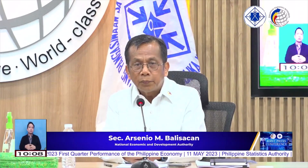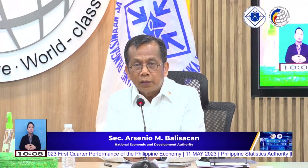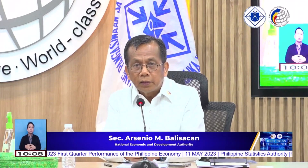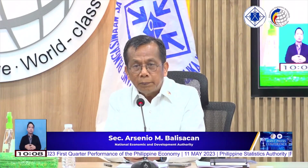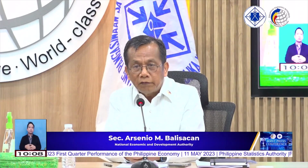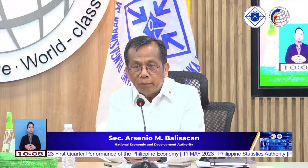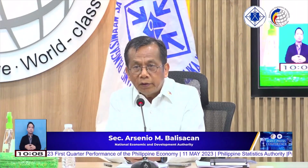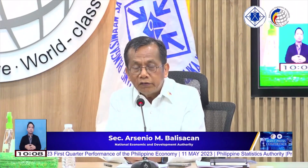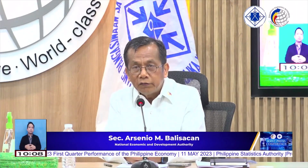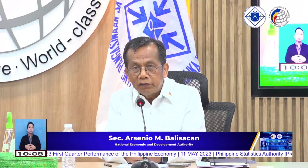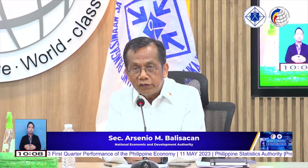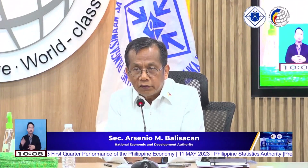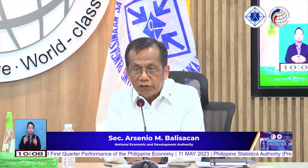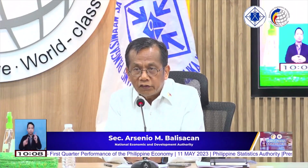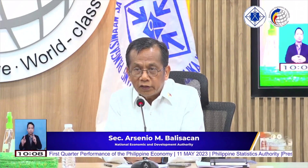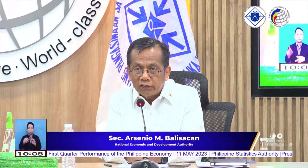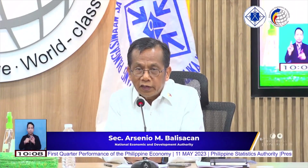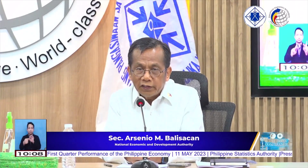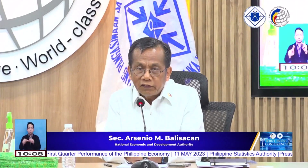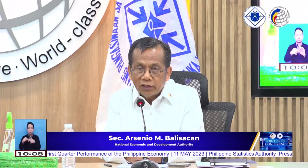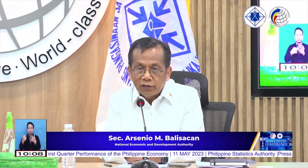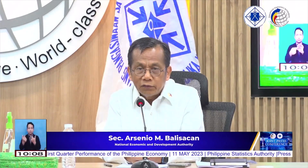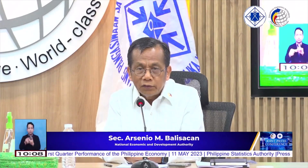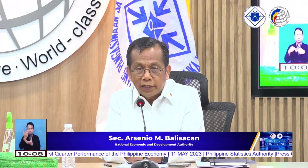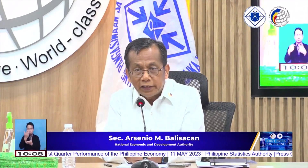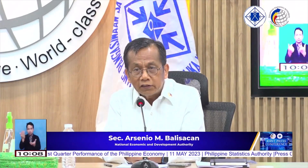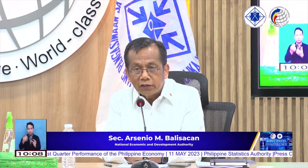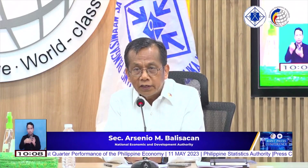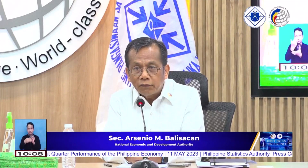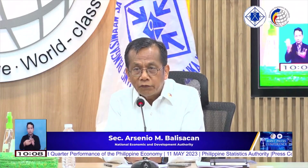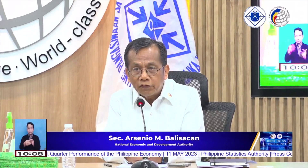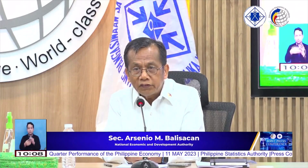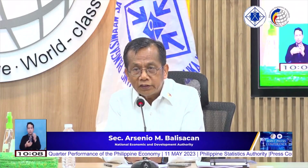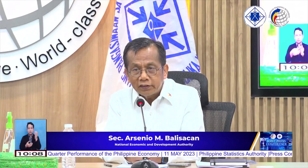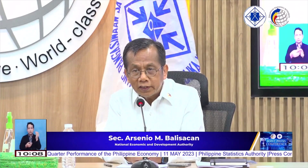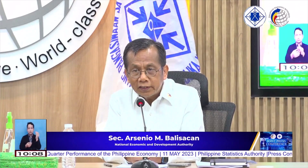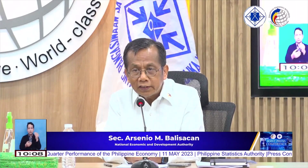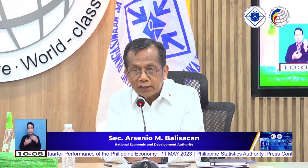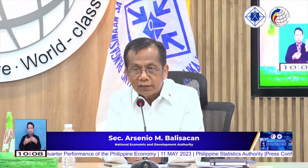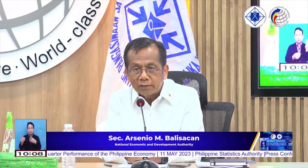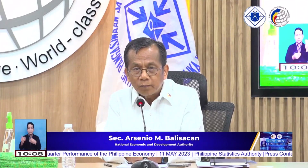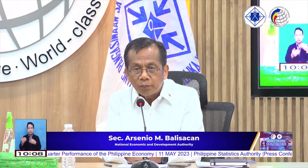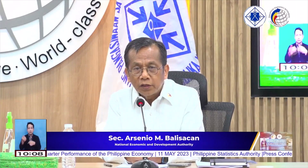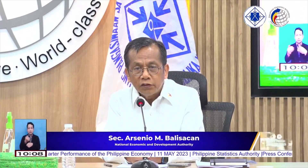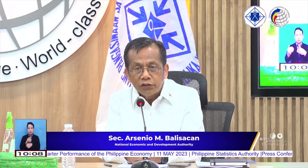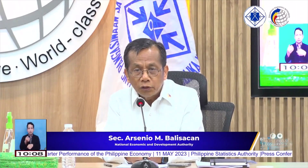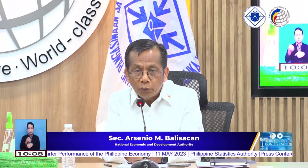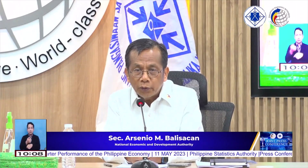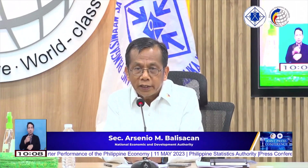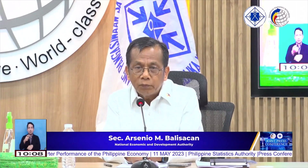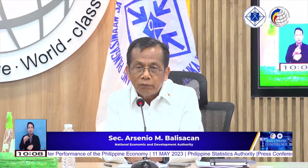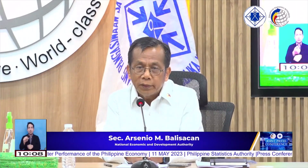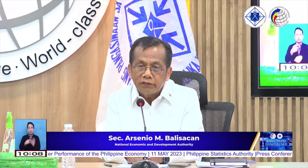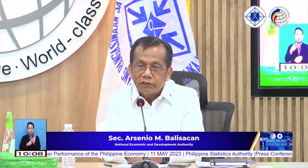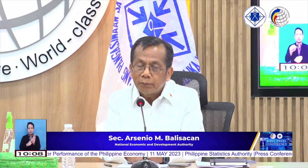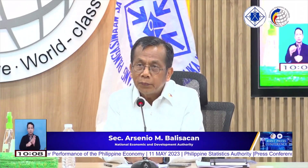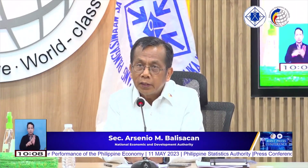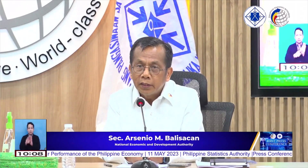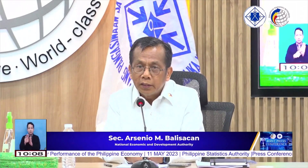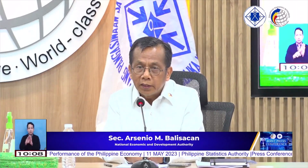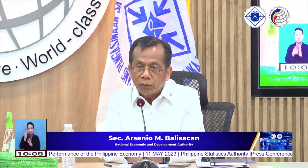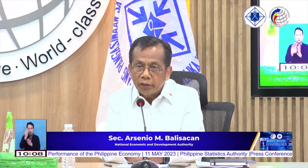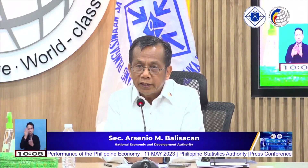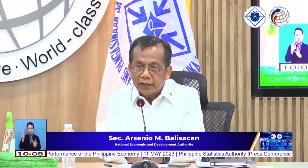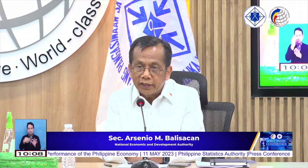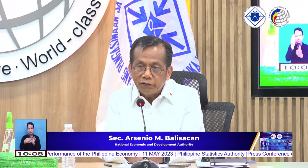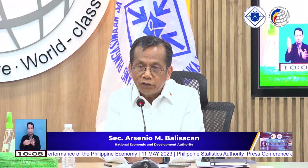The performance of the sectors translates into the latest labor force statistics, showing improvements not